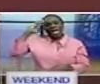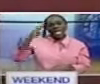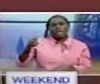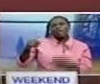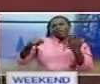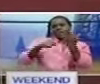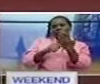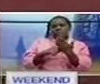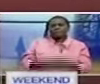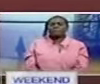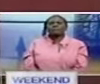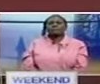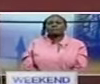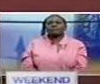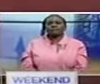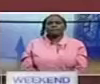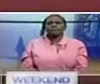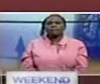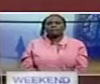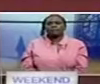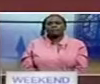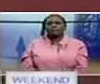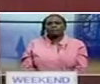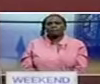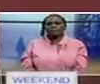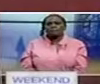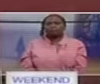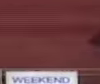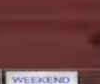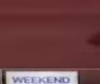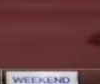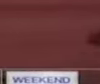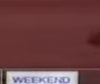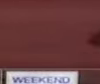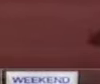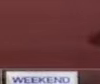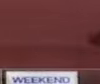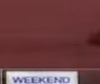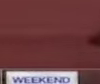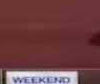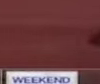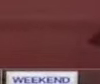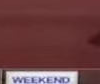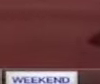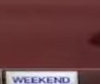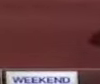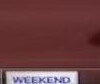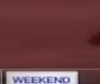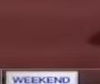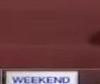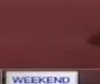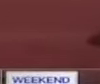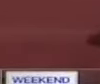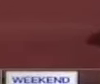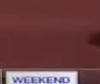Hello, my name is Susan Wanjiku. I have a diploma in journalism and media studies, and